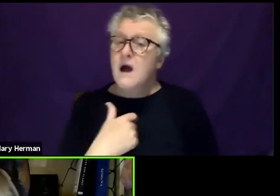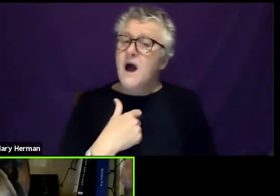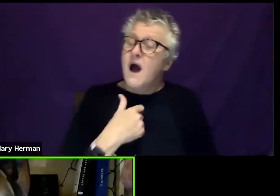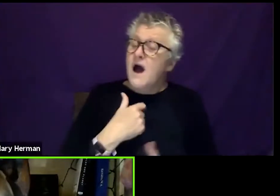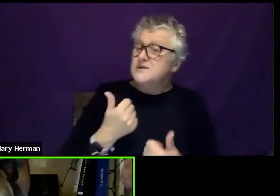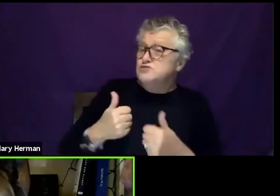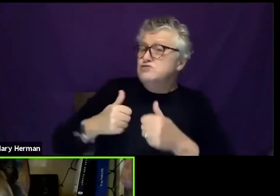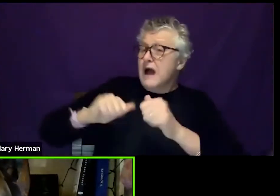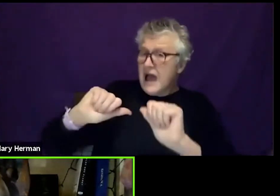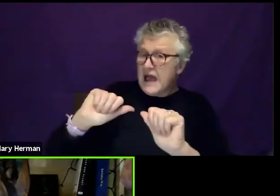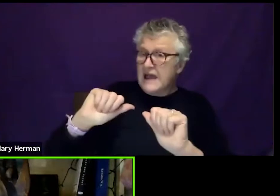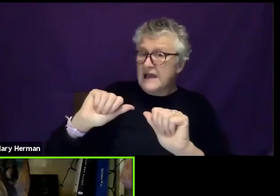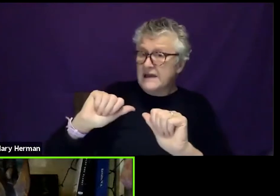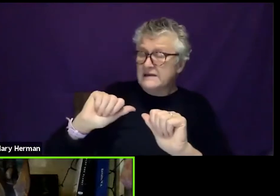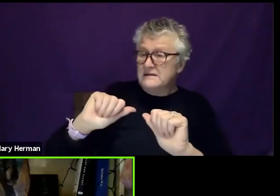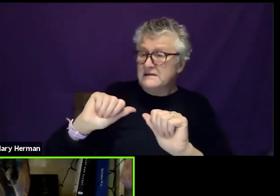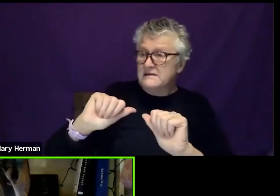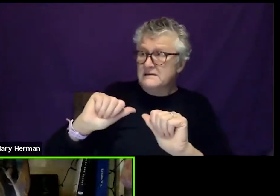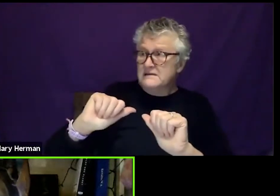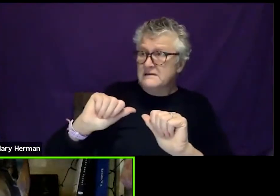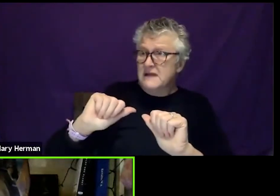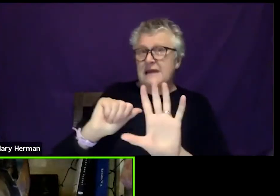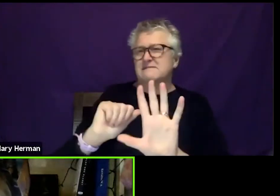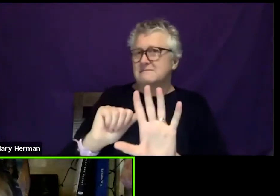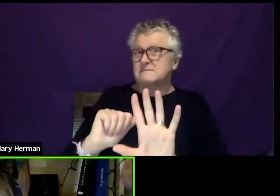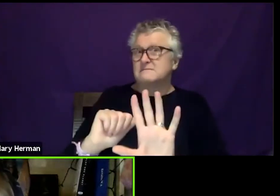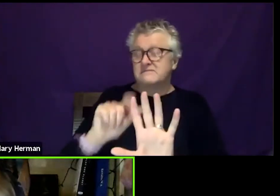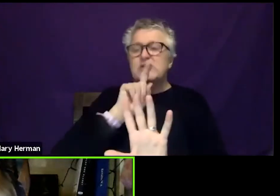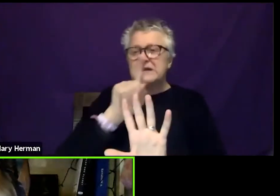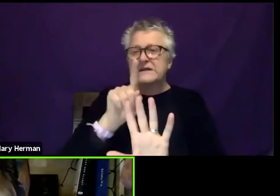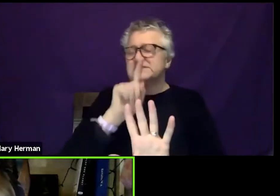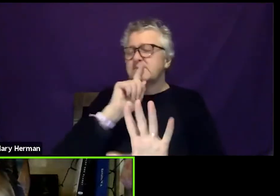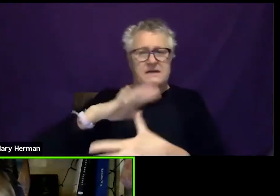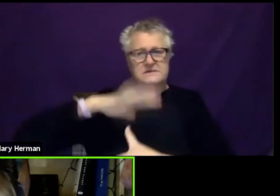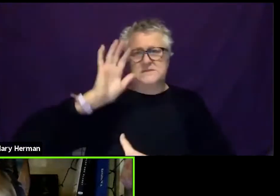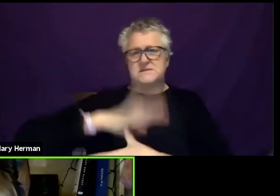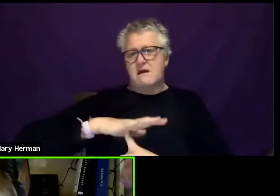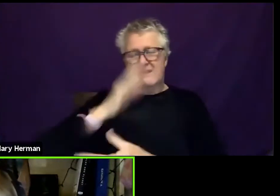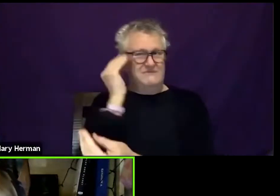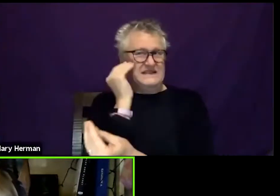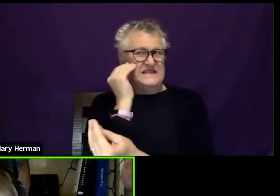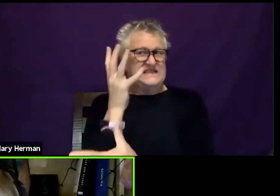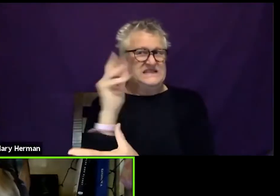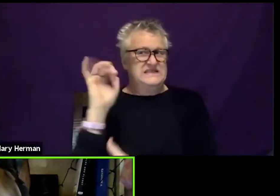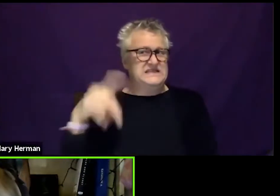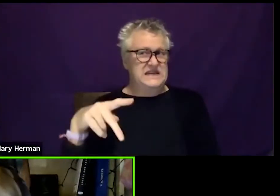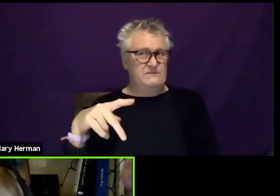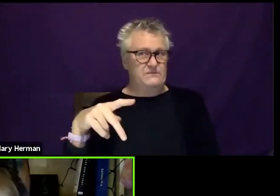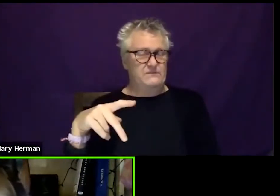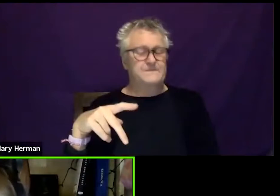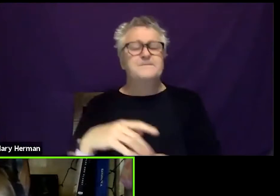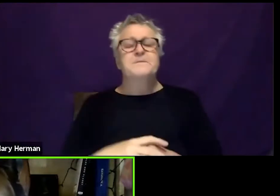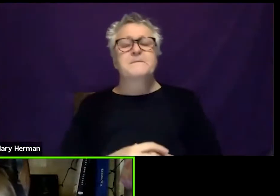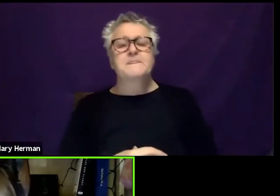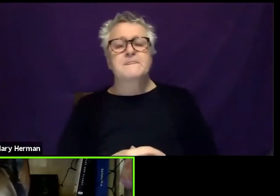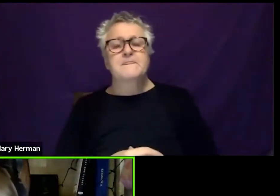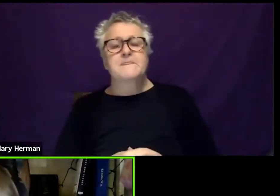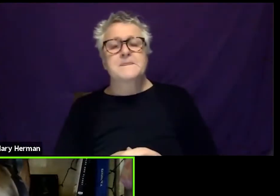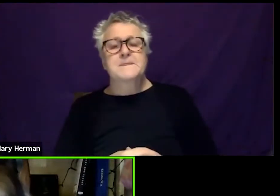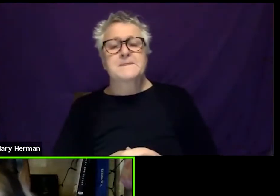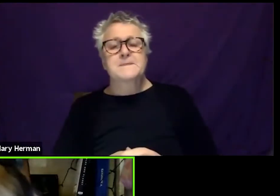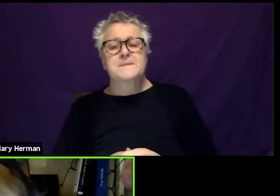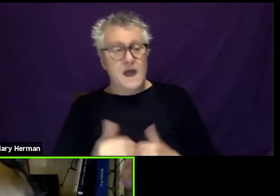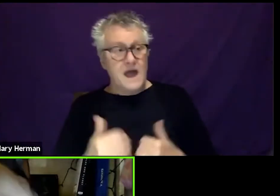this is probably my top tip for other disability activists is I have friends that will see me doing things or committing